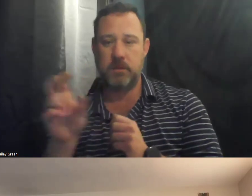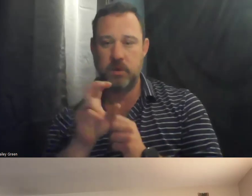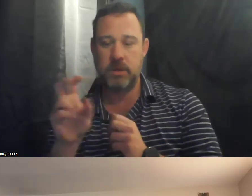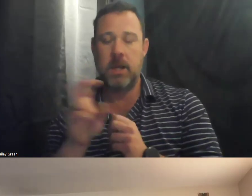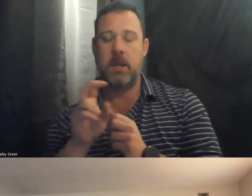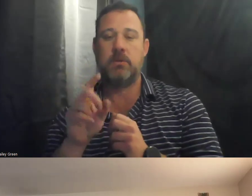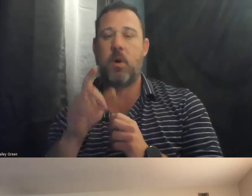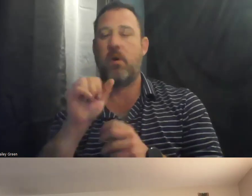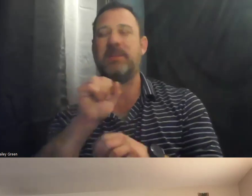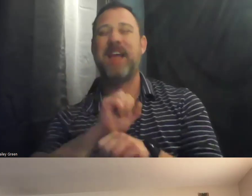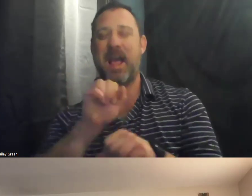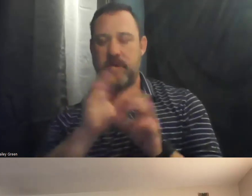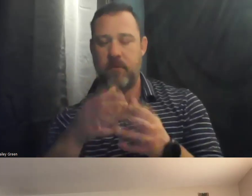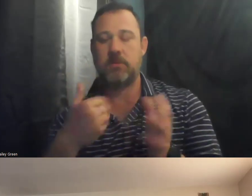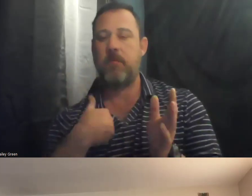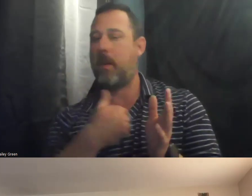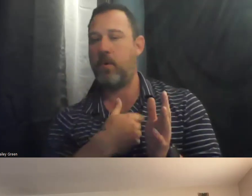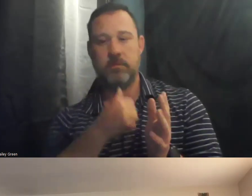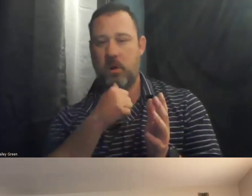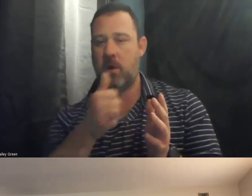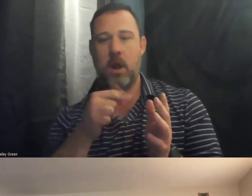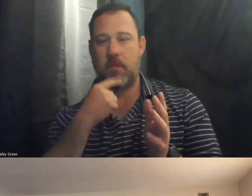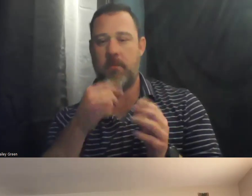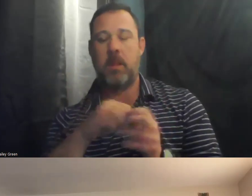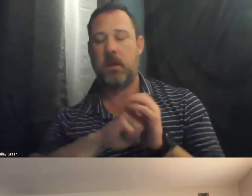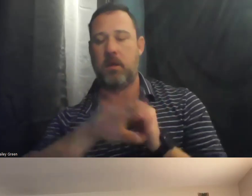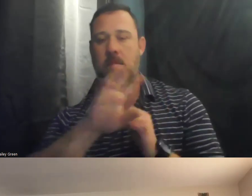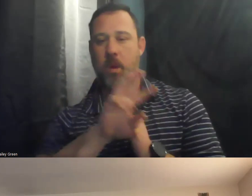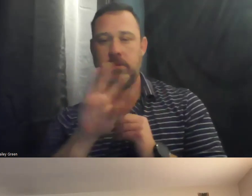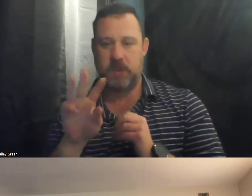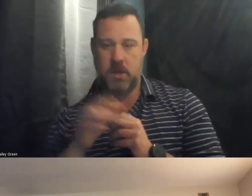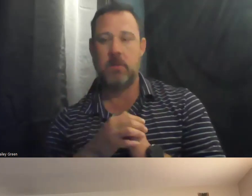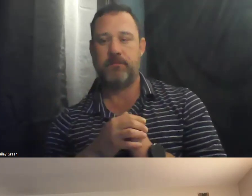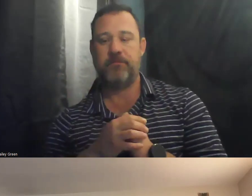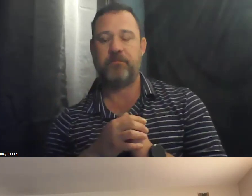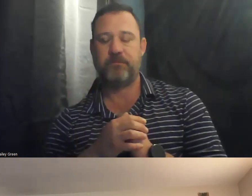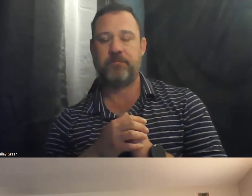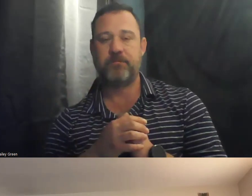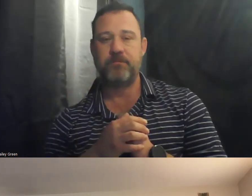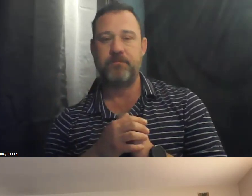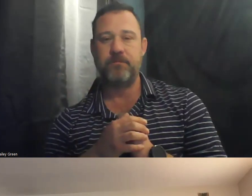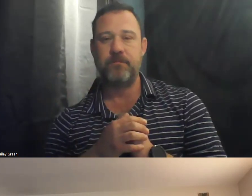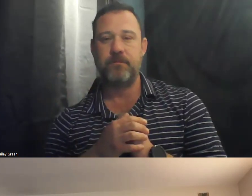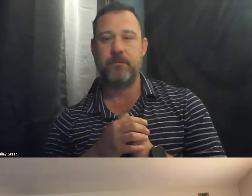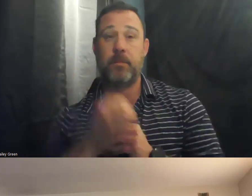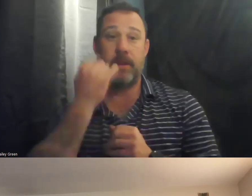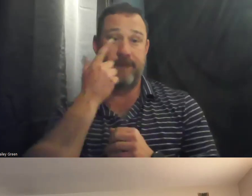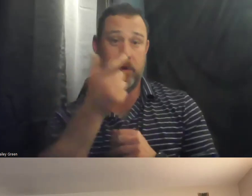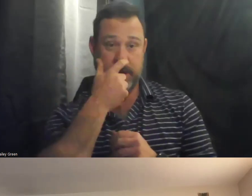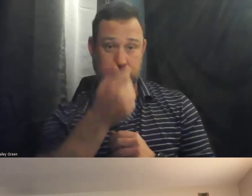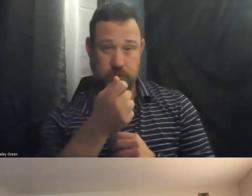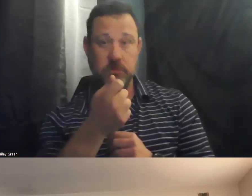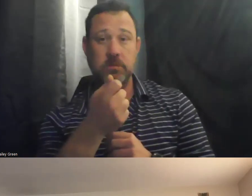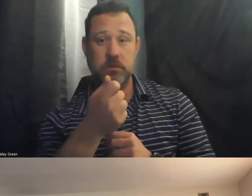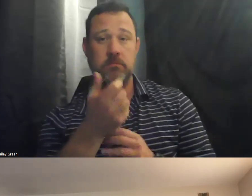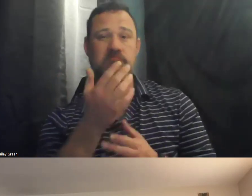with task force members but are not yet up on the website. If you are interested in that, and